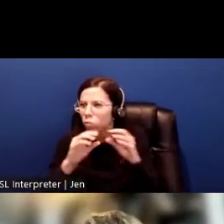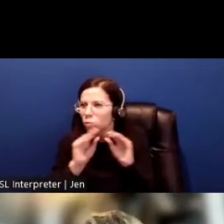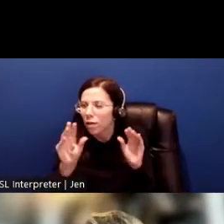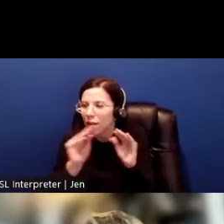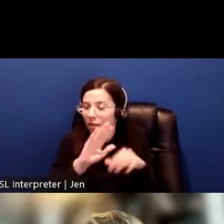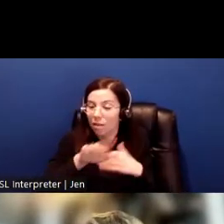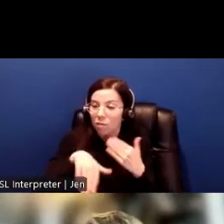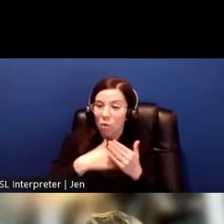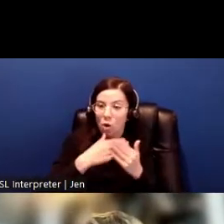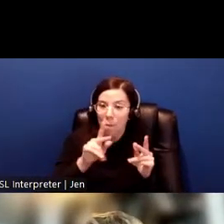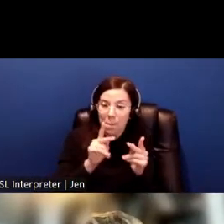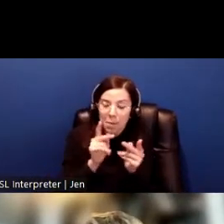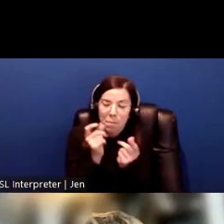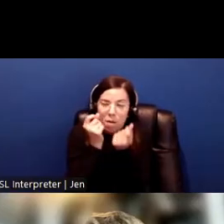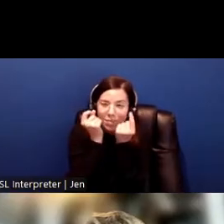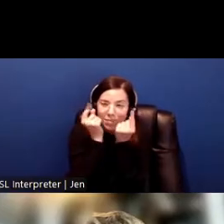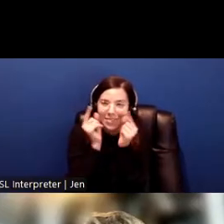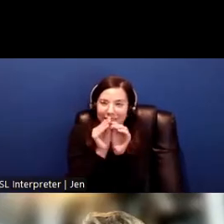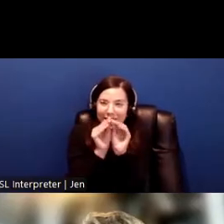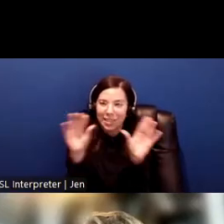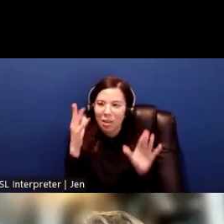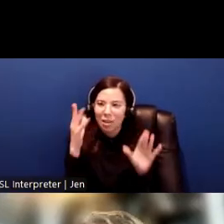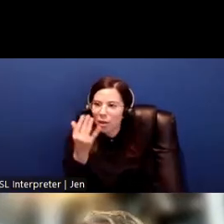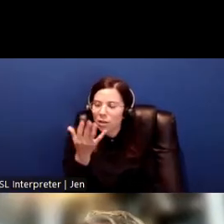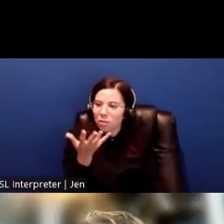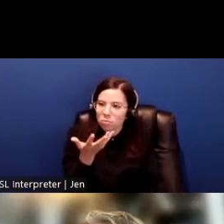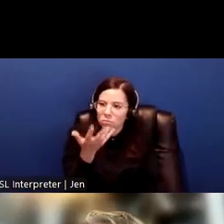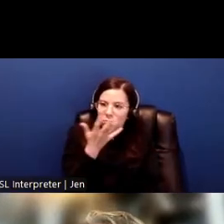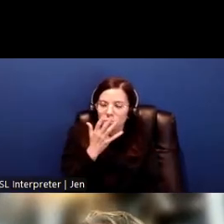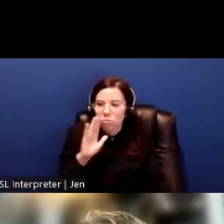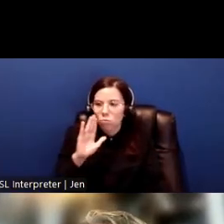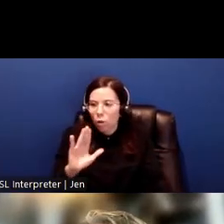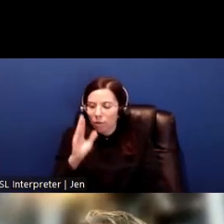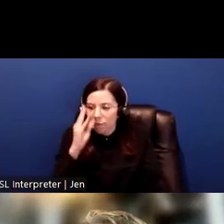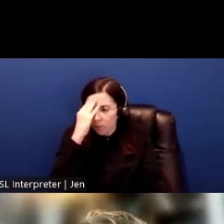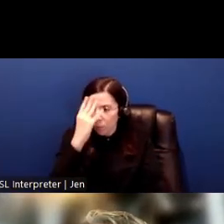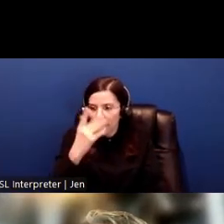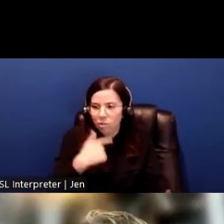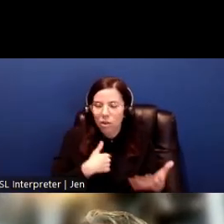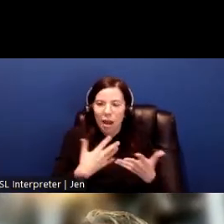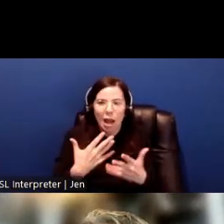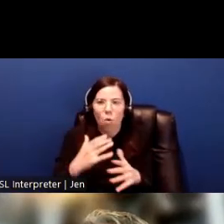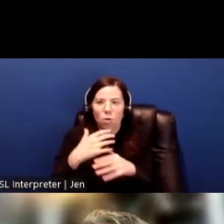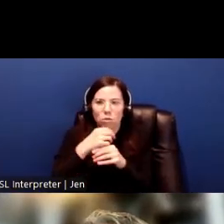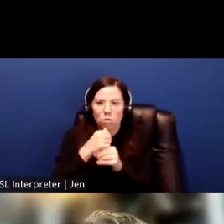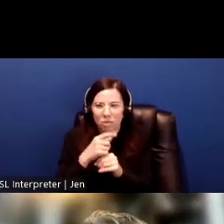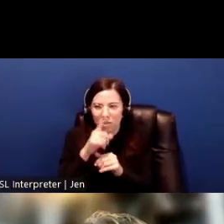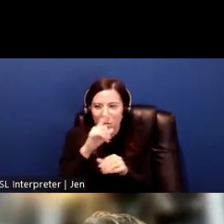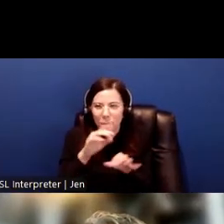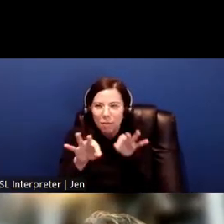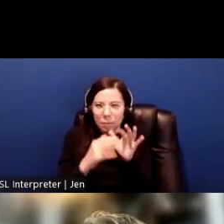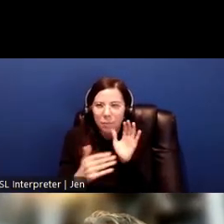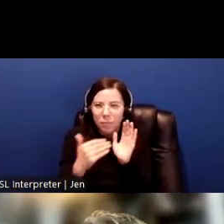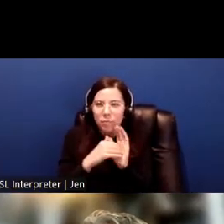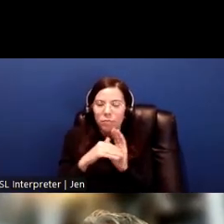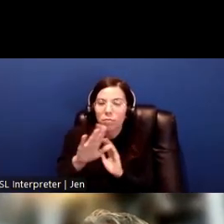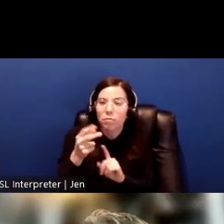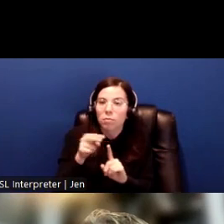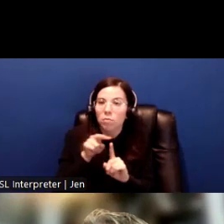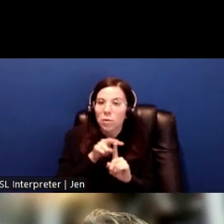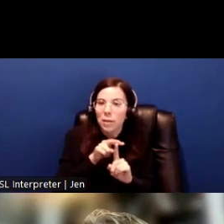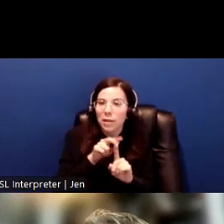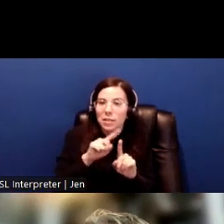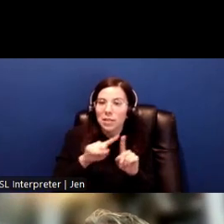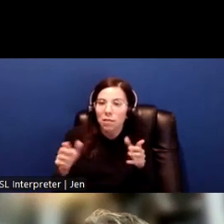everyone hears this really clearly, because you gave a really great nugget, and I don't want to try and paraphrase. What, from your perspective, is the